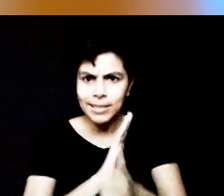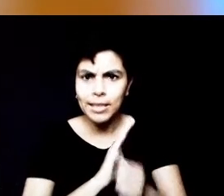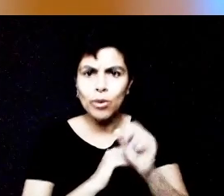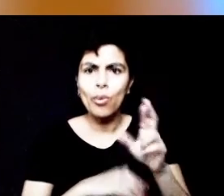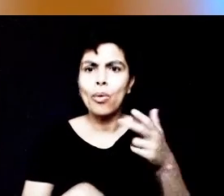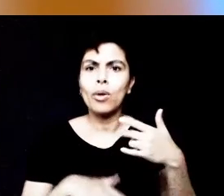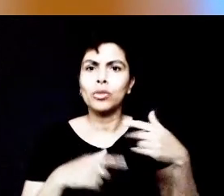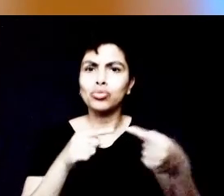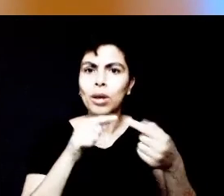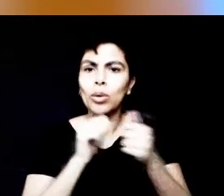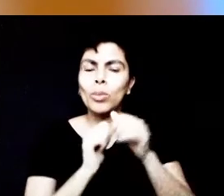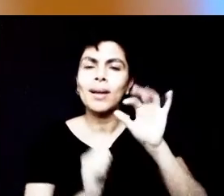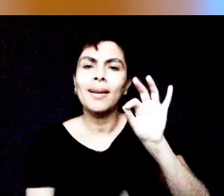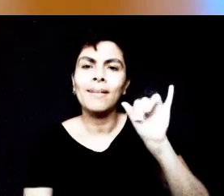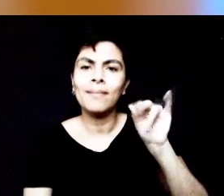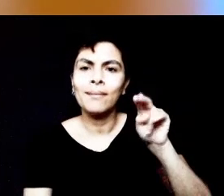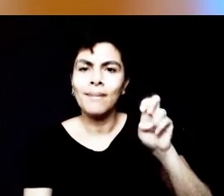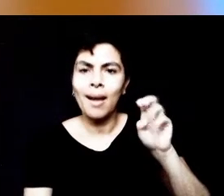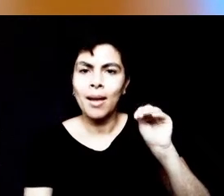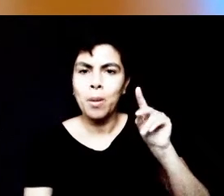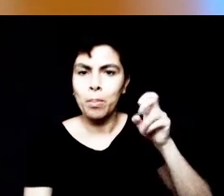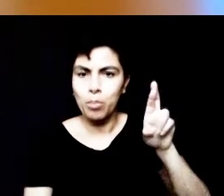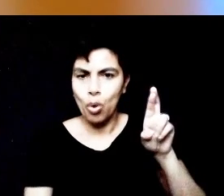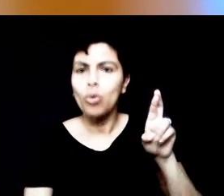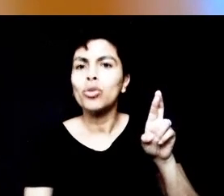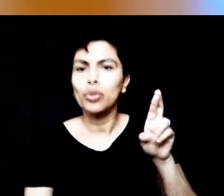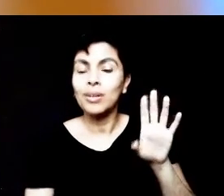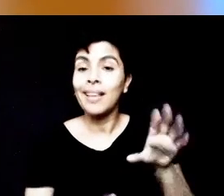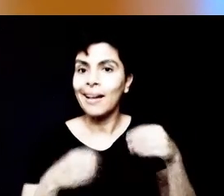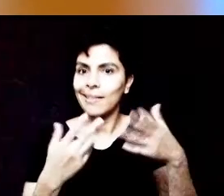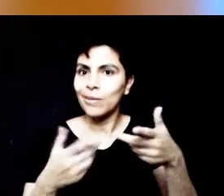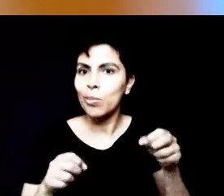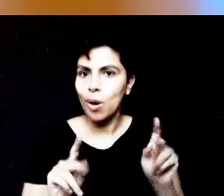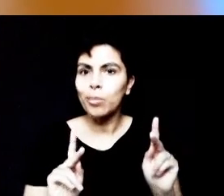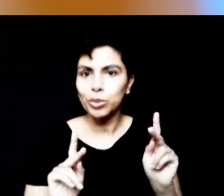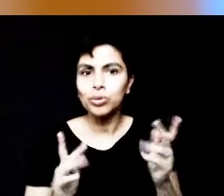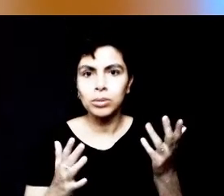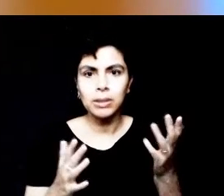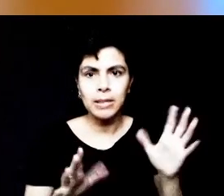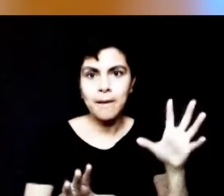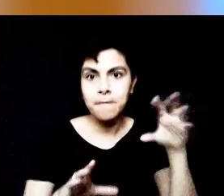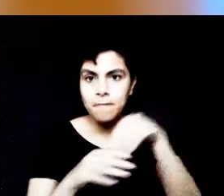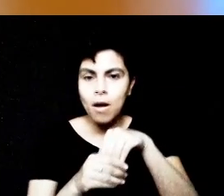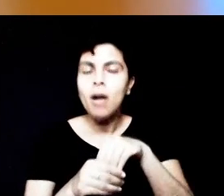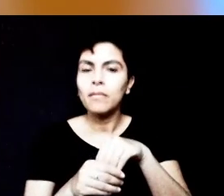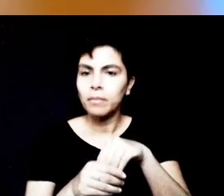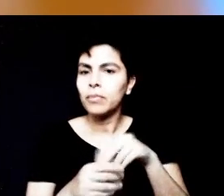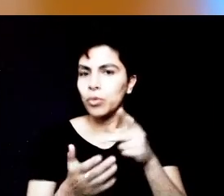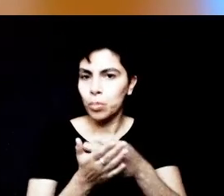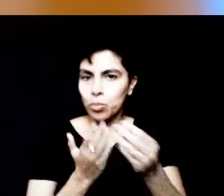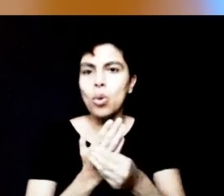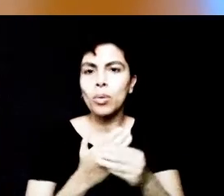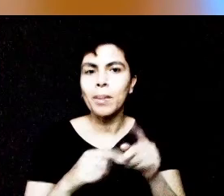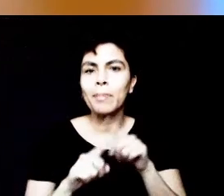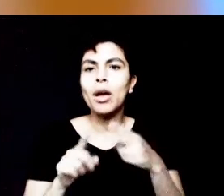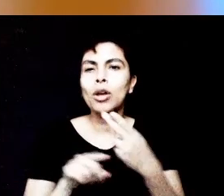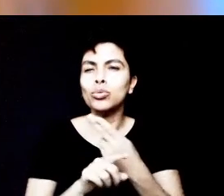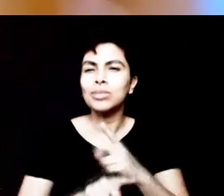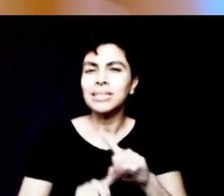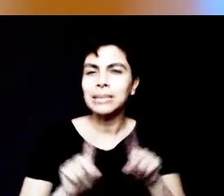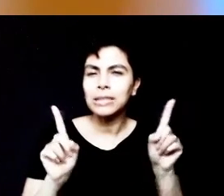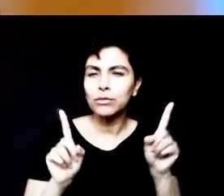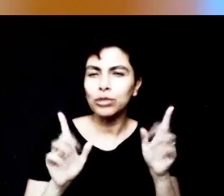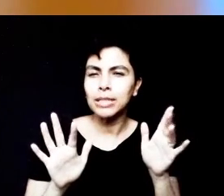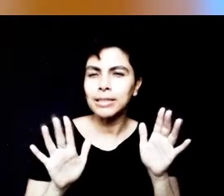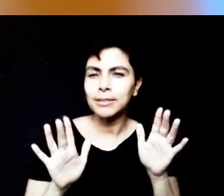has trouble with their fine motor skills for their hands, that gives them the opportunity to partake in a program,